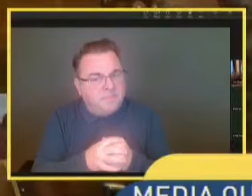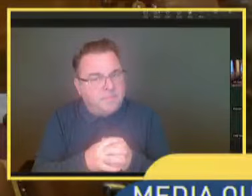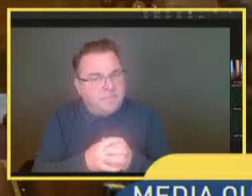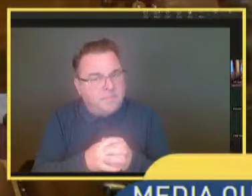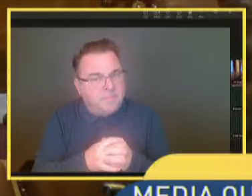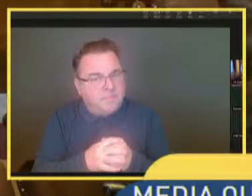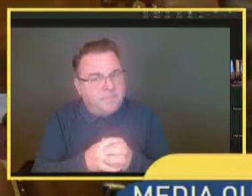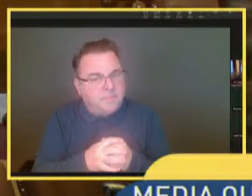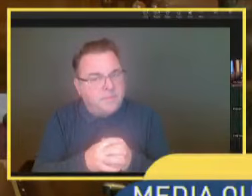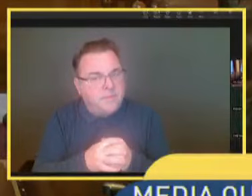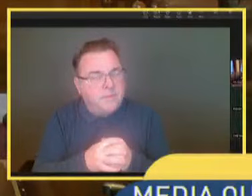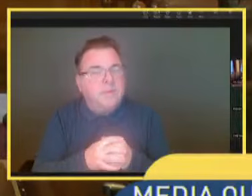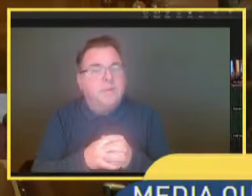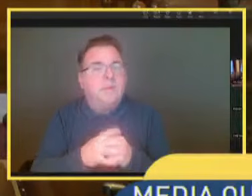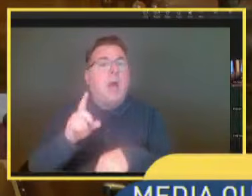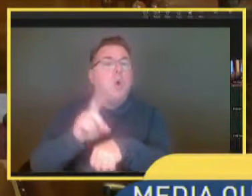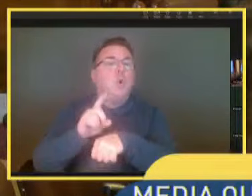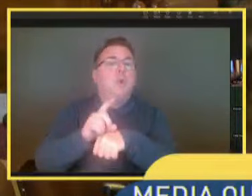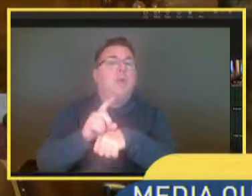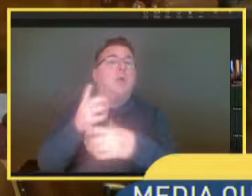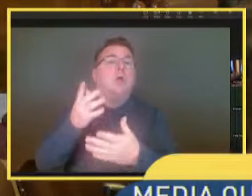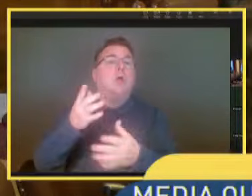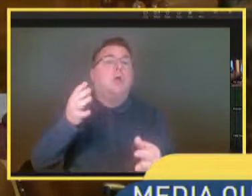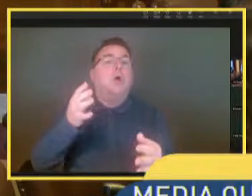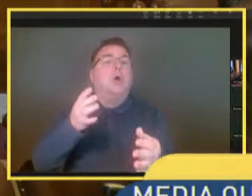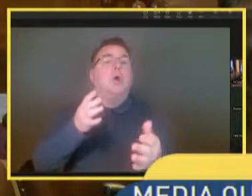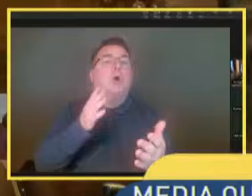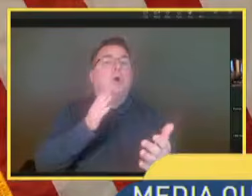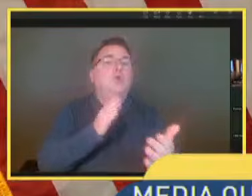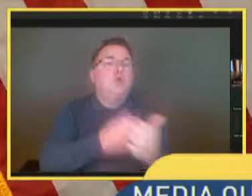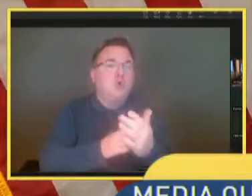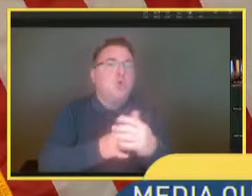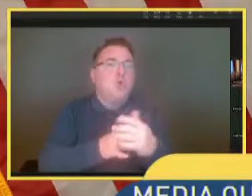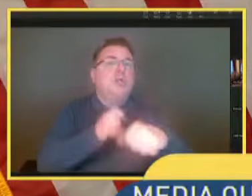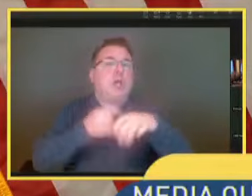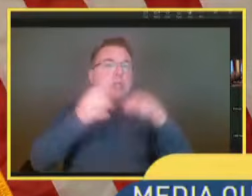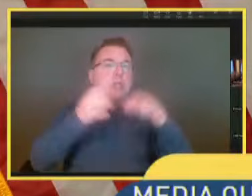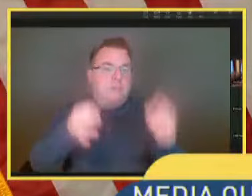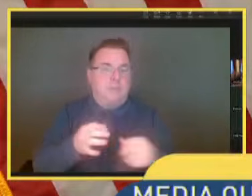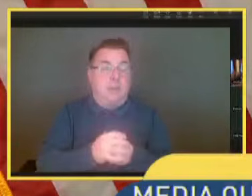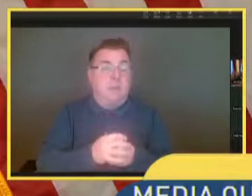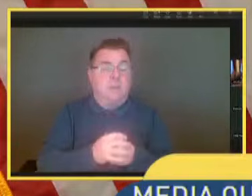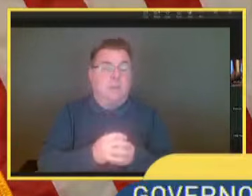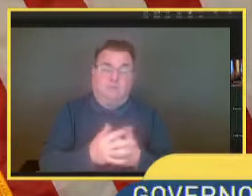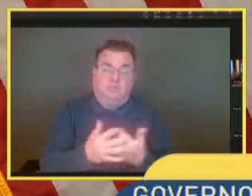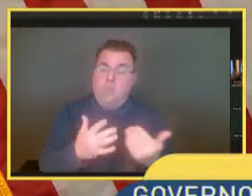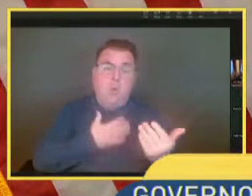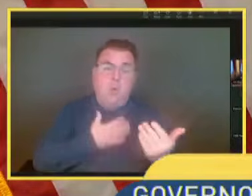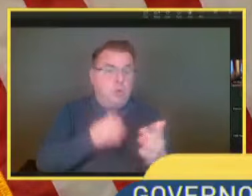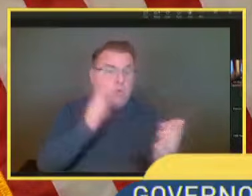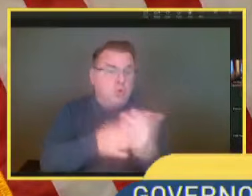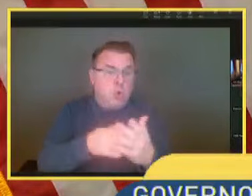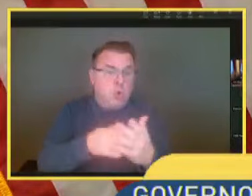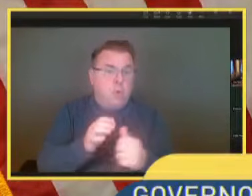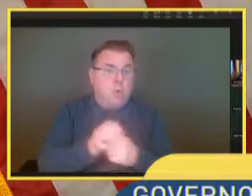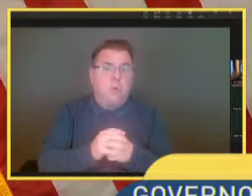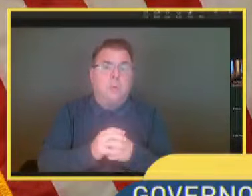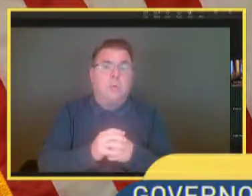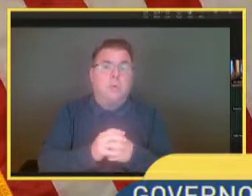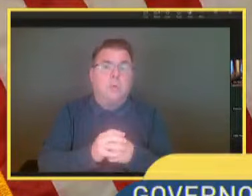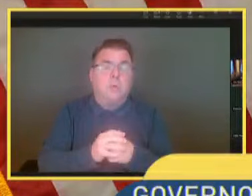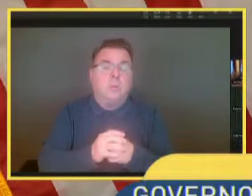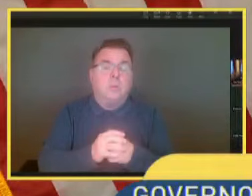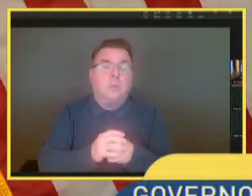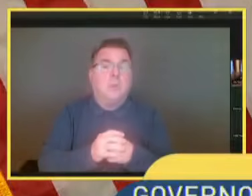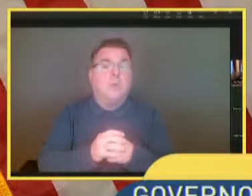our job would be to take them to court, and judges would determine that. And so we're not going to be shy about that. We've worked hard on crafting that legislation, on working with